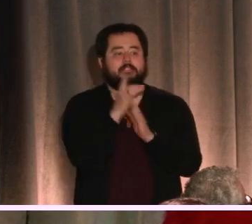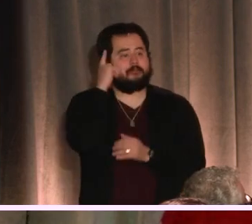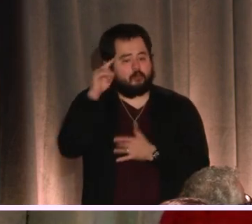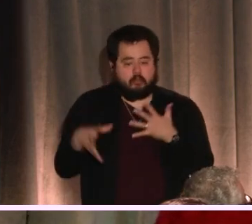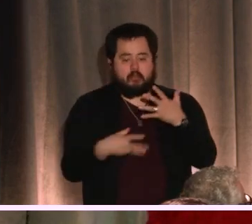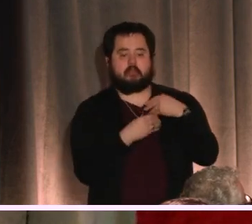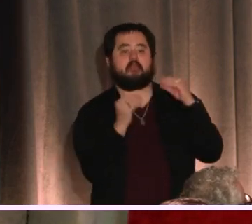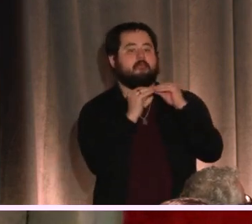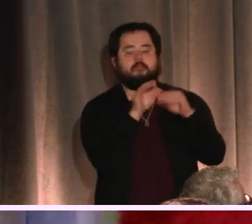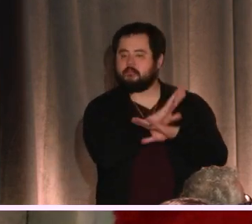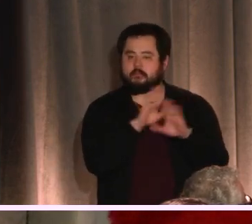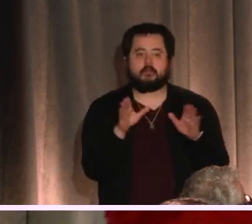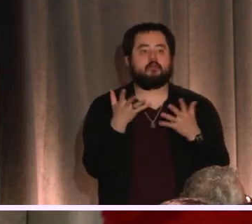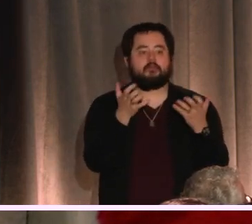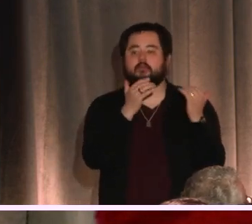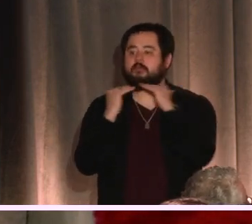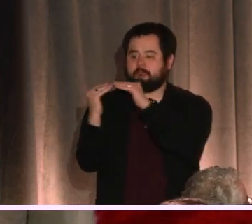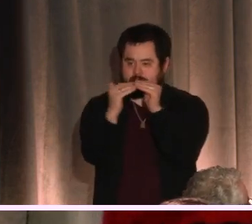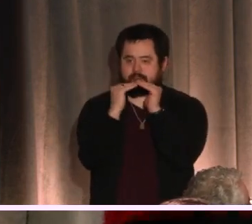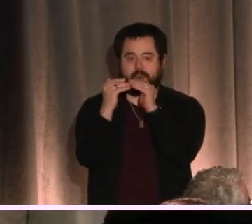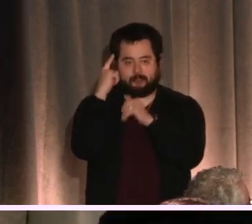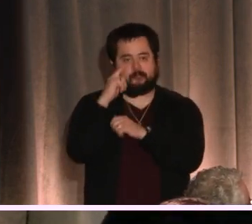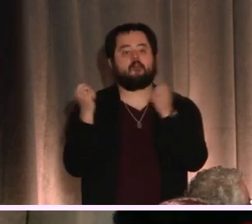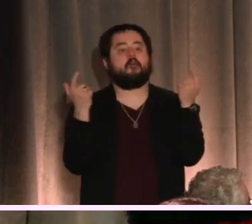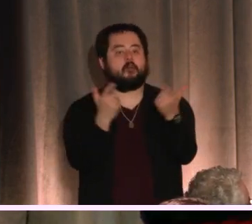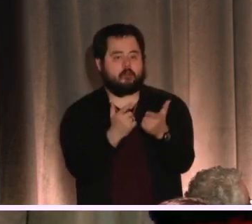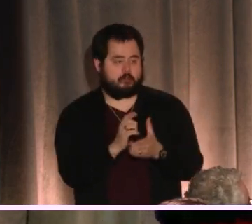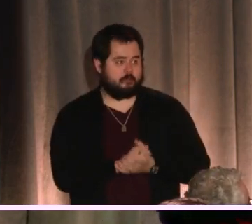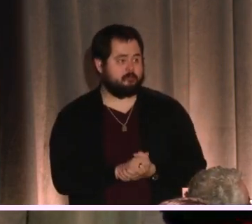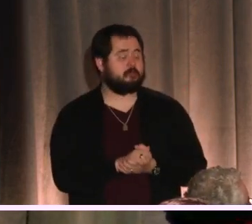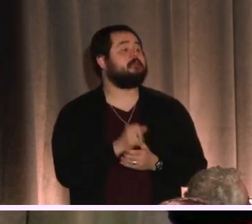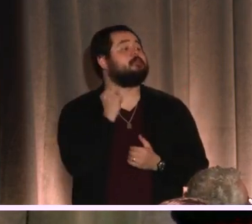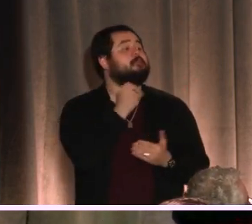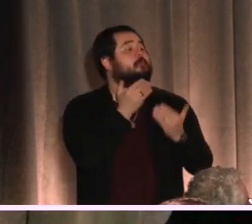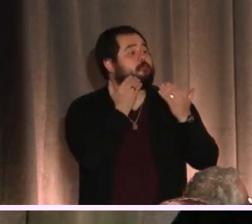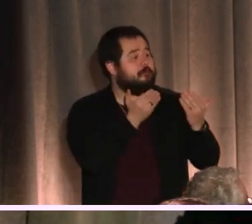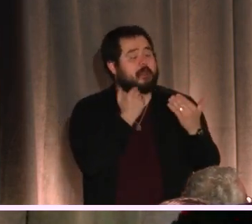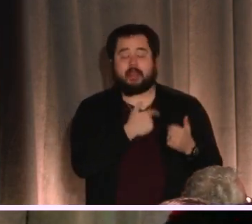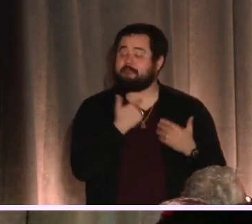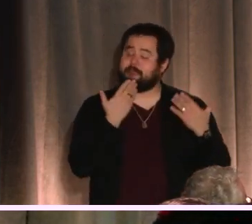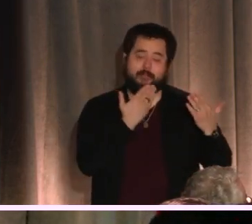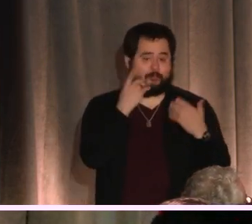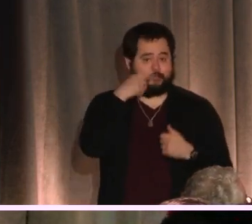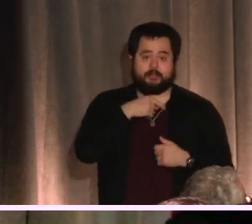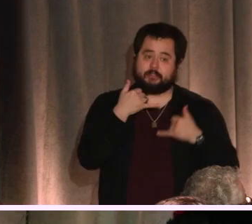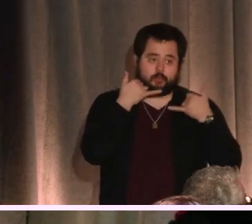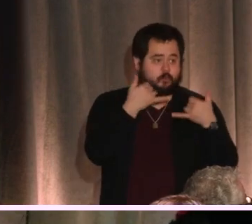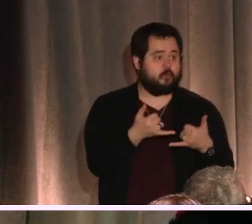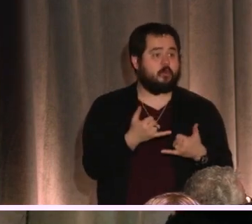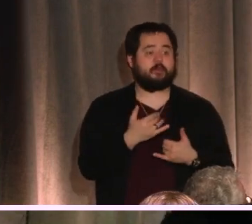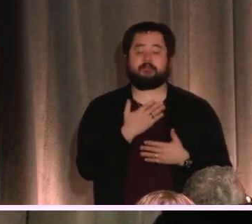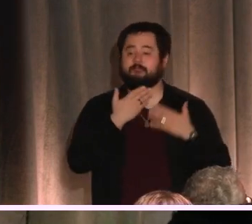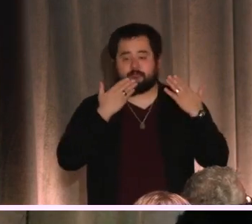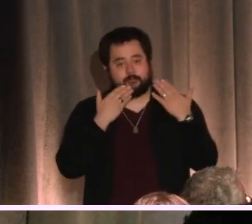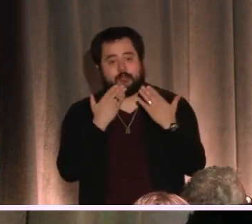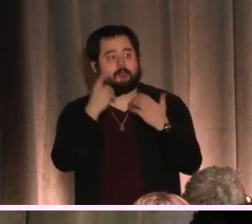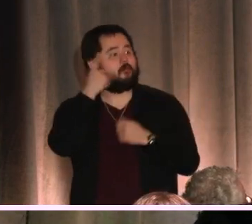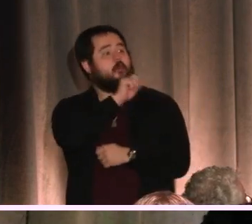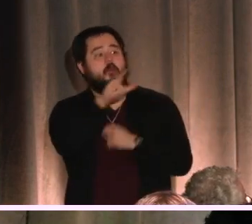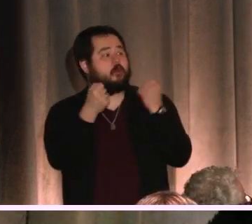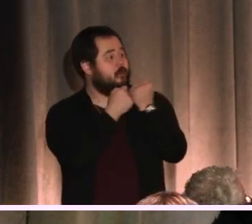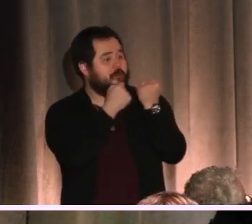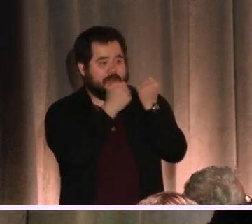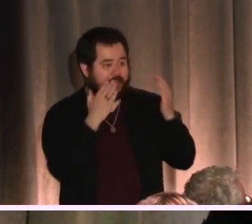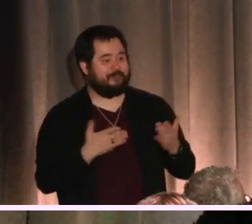want a level playing field for everyone. So I'm thankful for this award and grateful for all of the advocates here in the